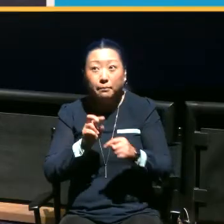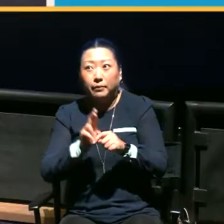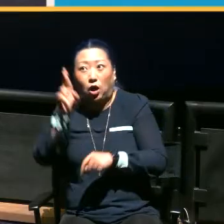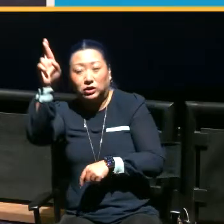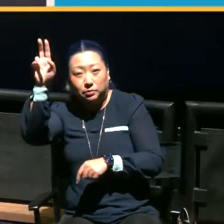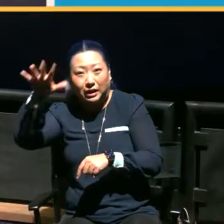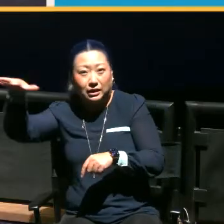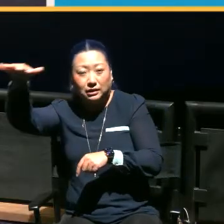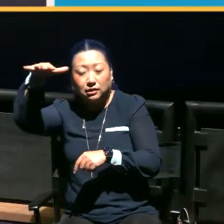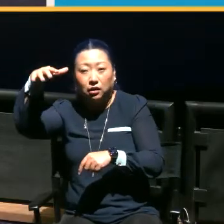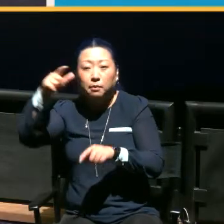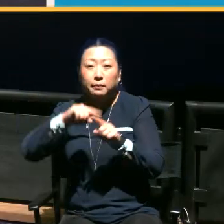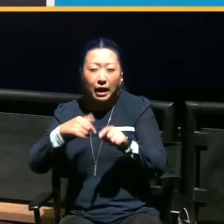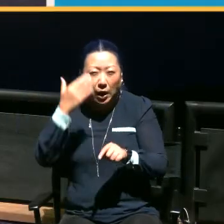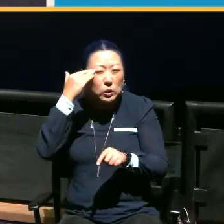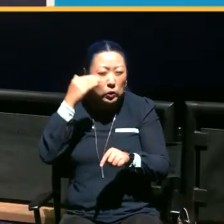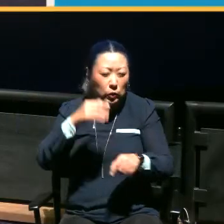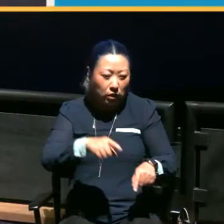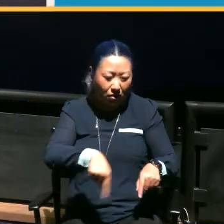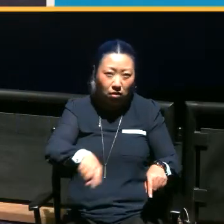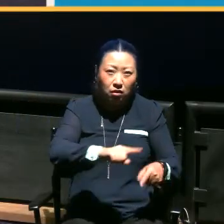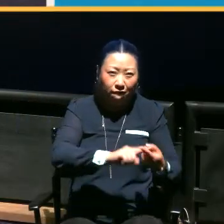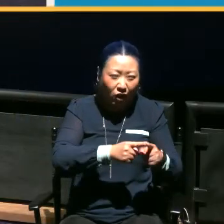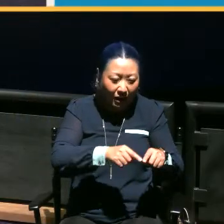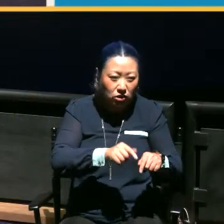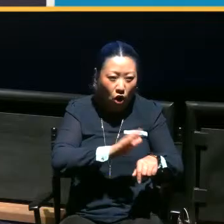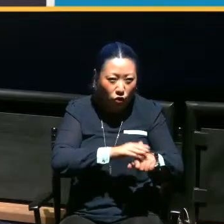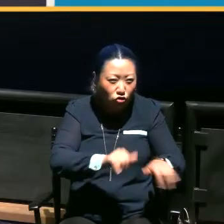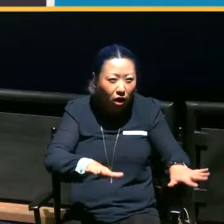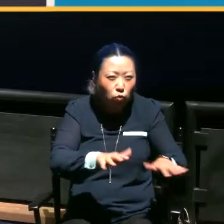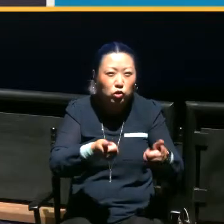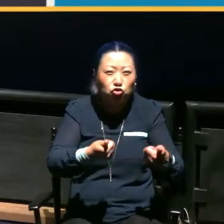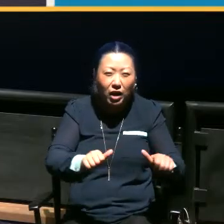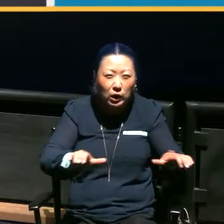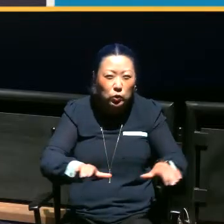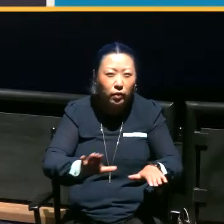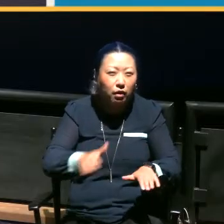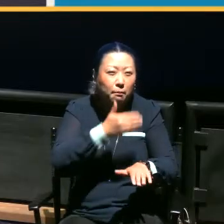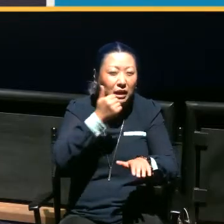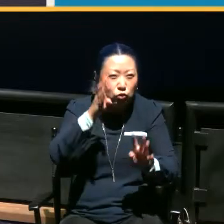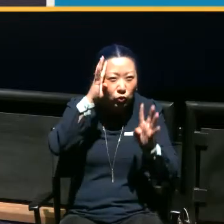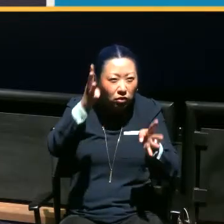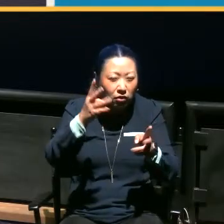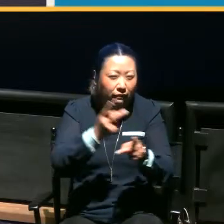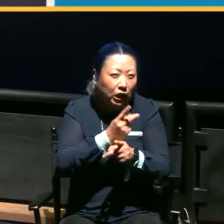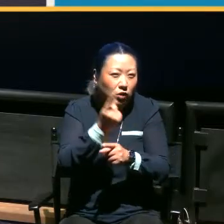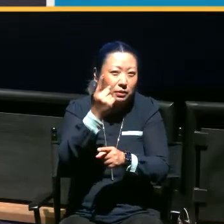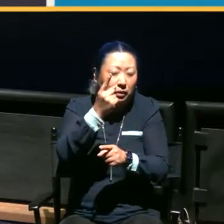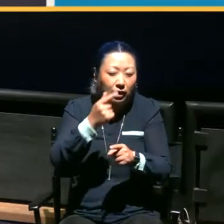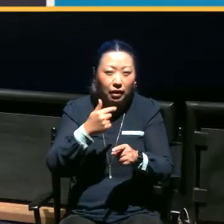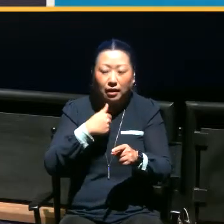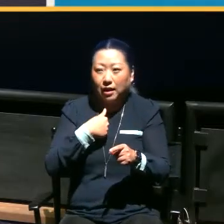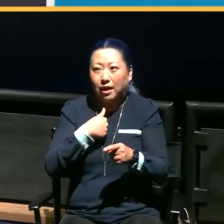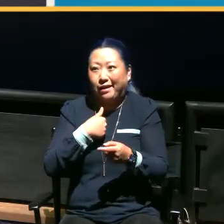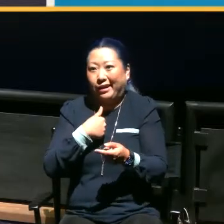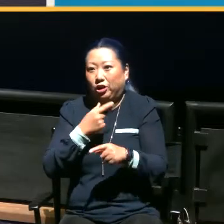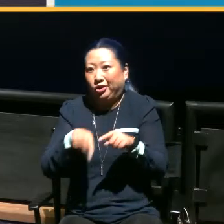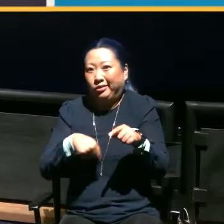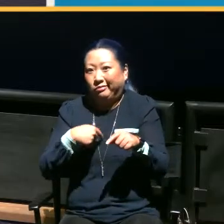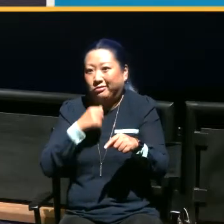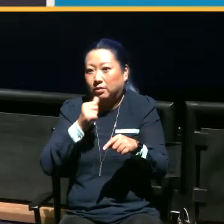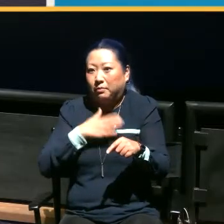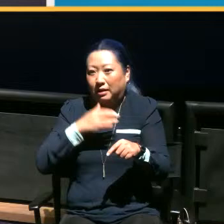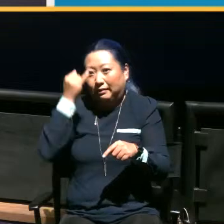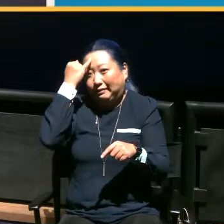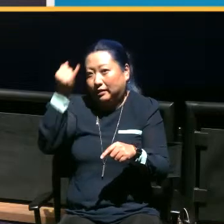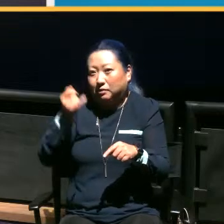right? But I knew that they were going to do everything they could to try to come up with something. And I didn't think of it. I had, you know, this was not my